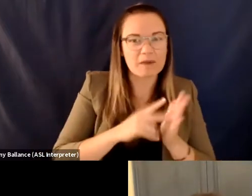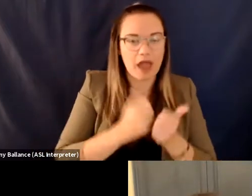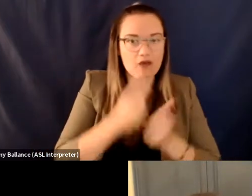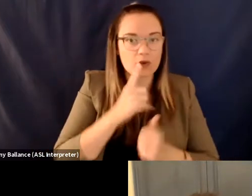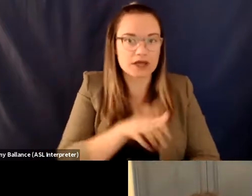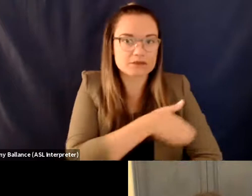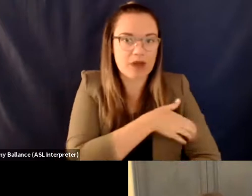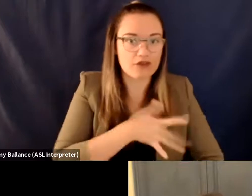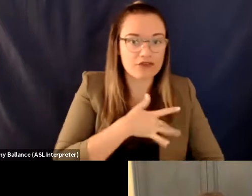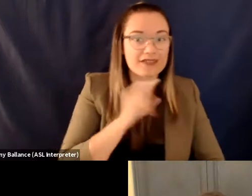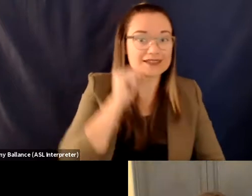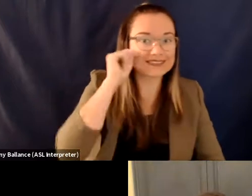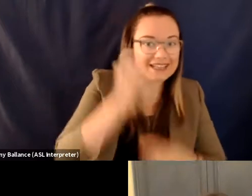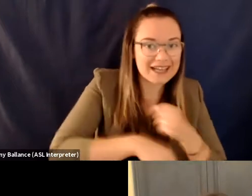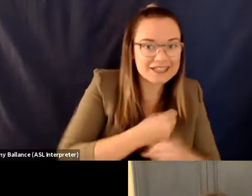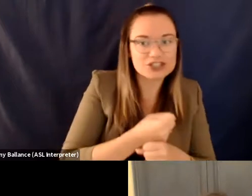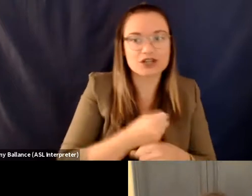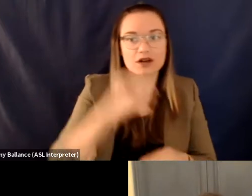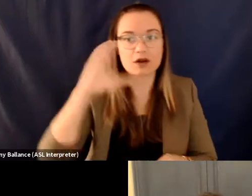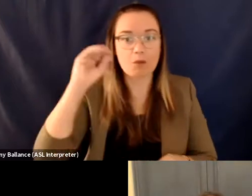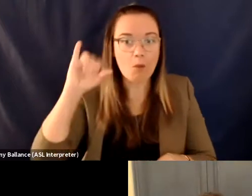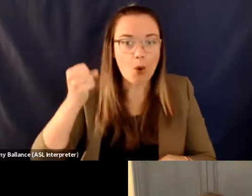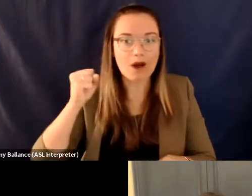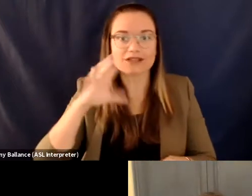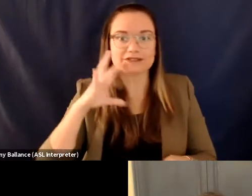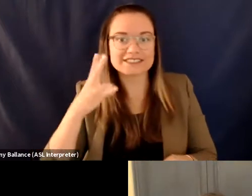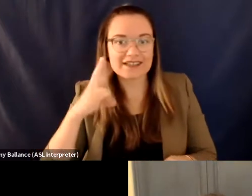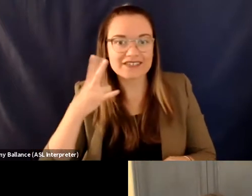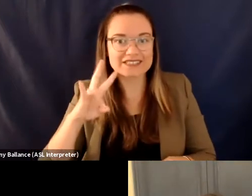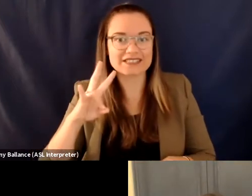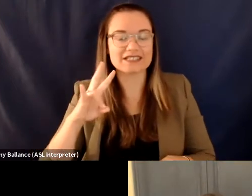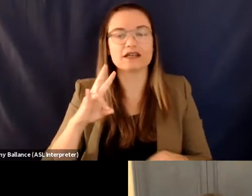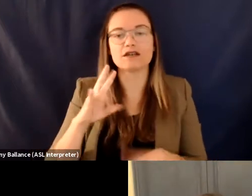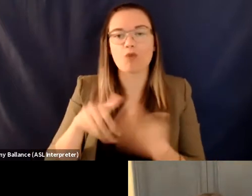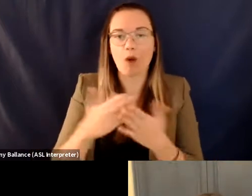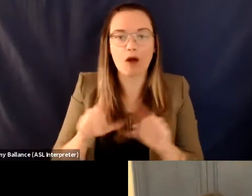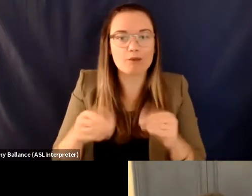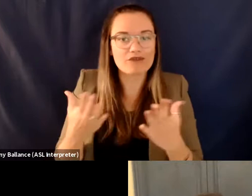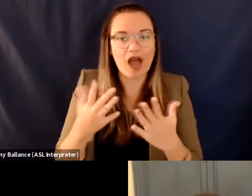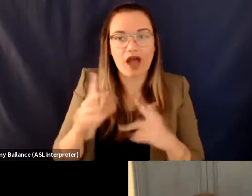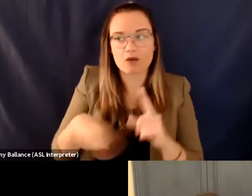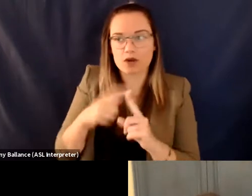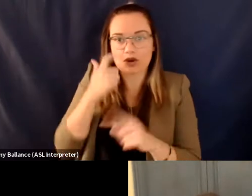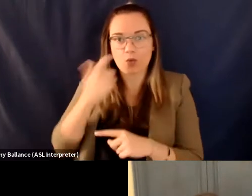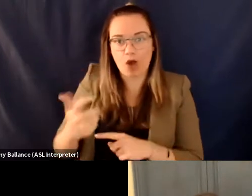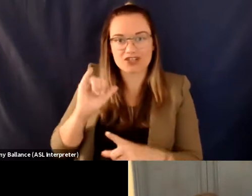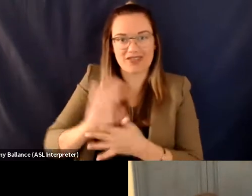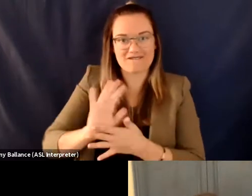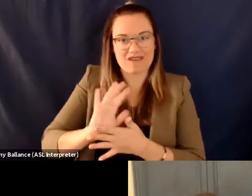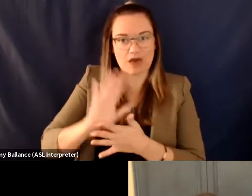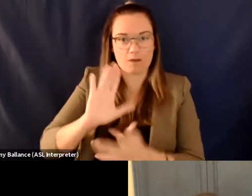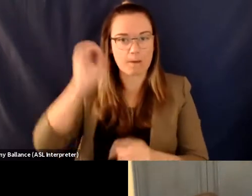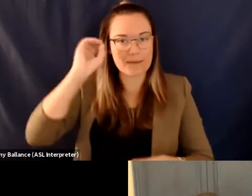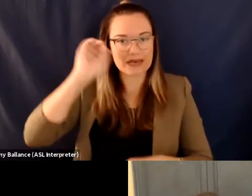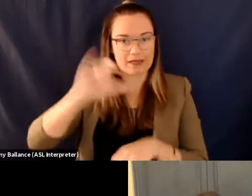their teenage years, boys at the age of 17, all this stuff that people bring to watching our film. Which I think is all valid. And I